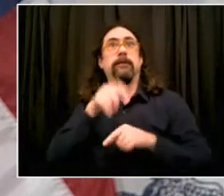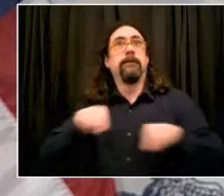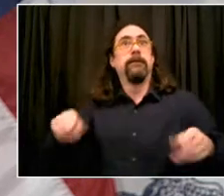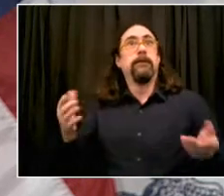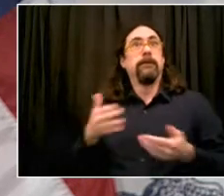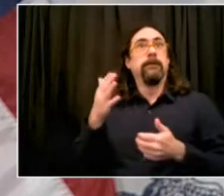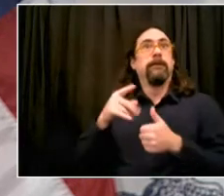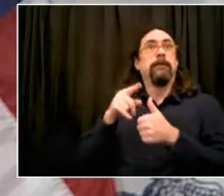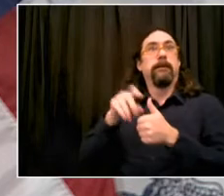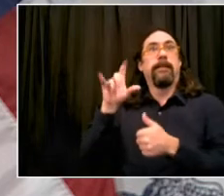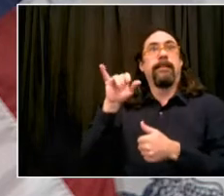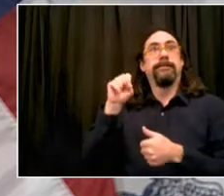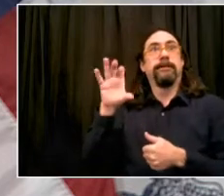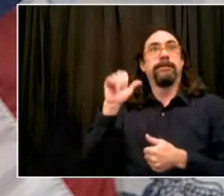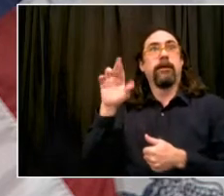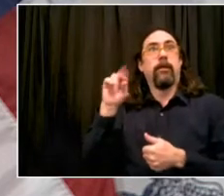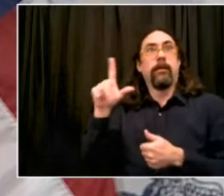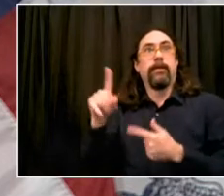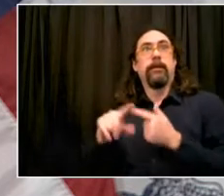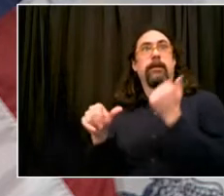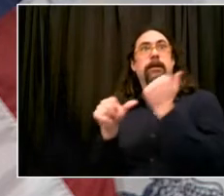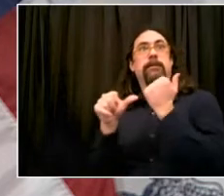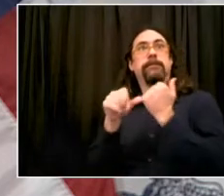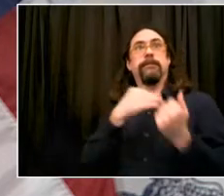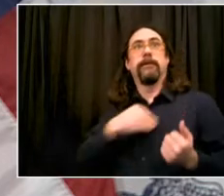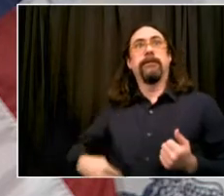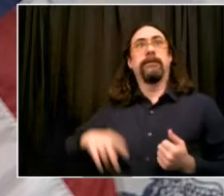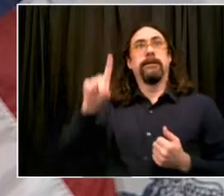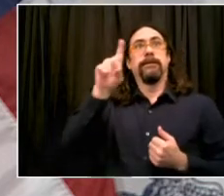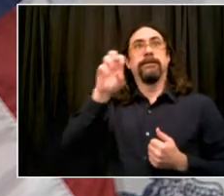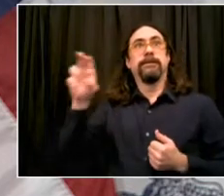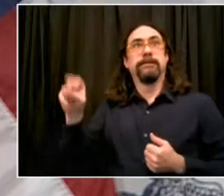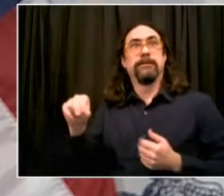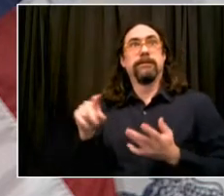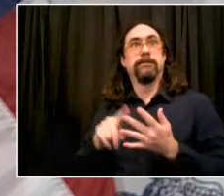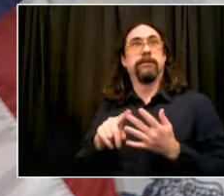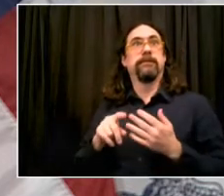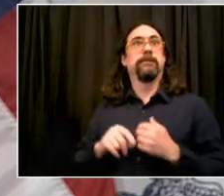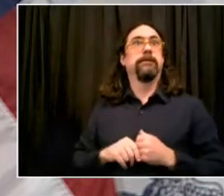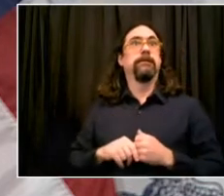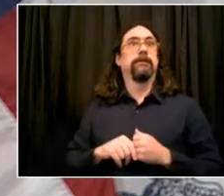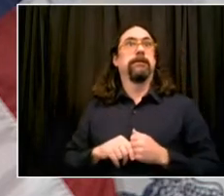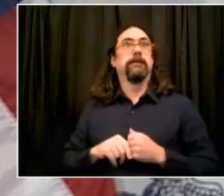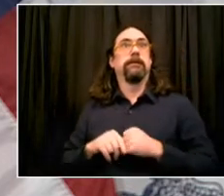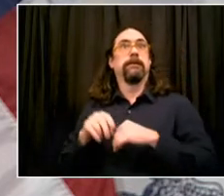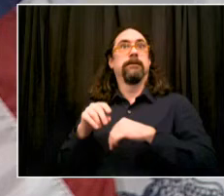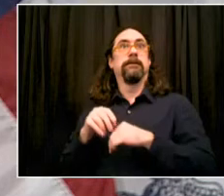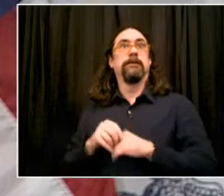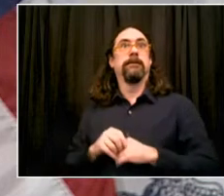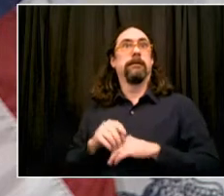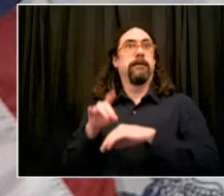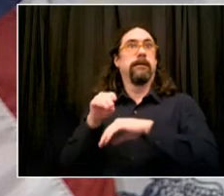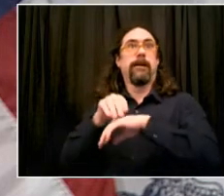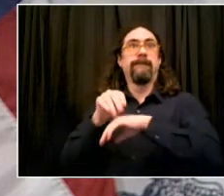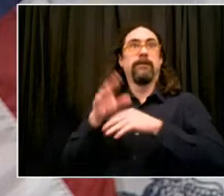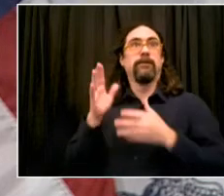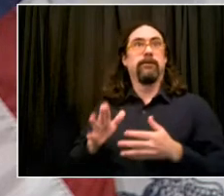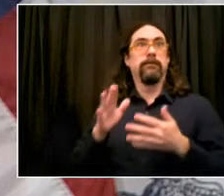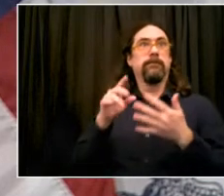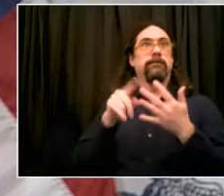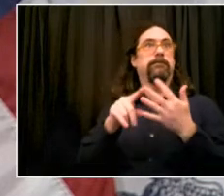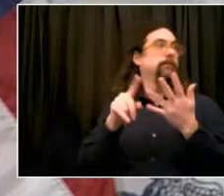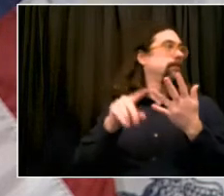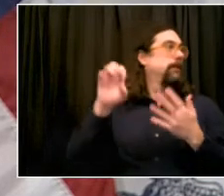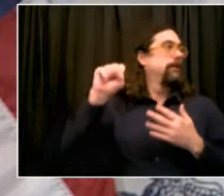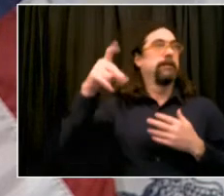Climate Advisor Dan Zarelli, Adriana Espinoza, Climate Justice Advisor, Senior Health Advisor